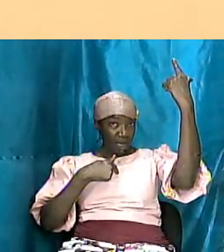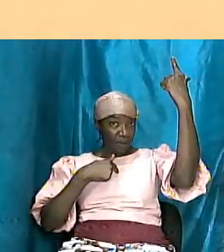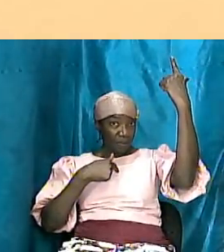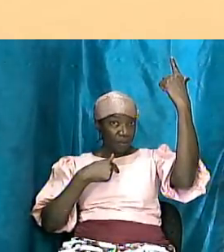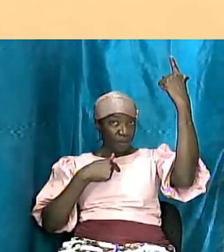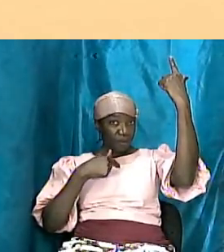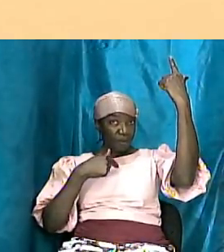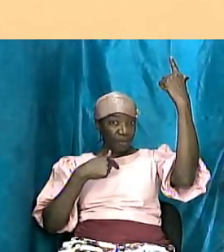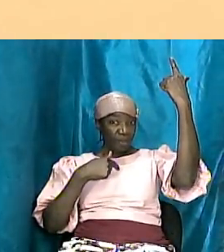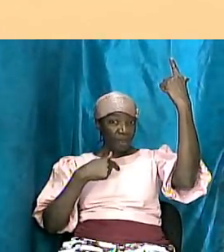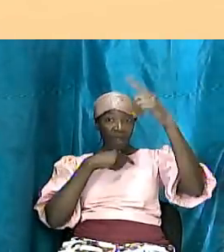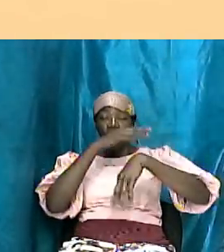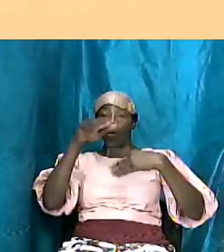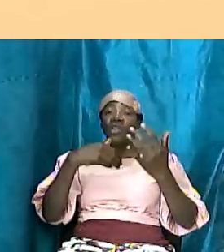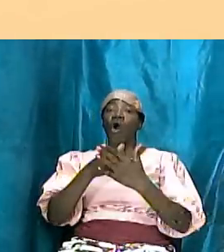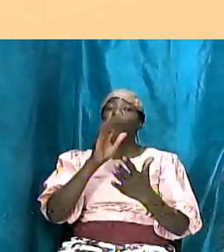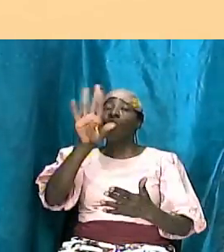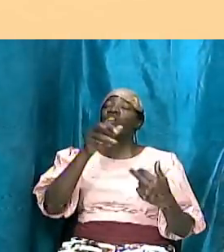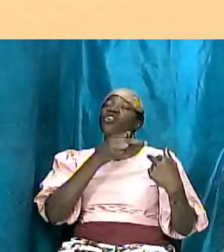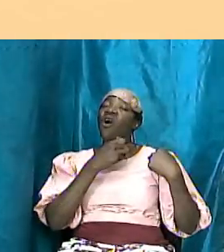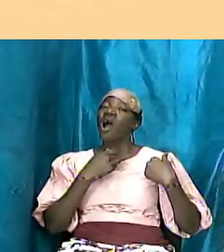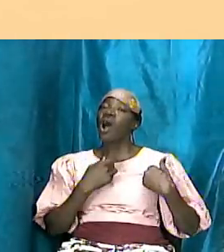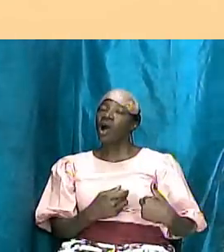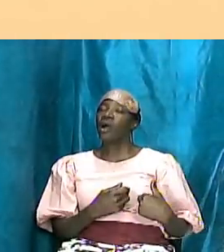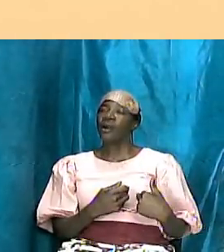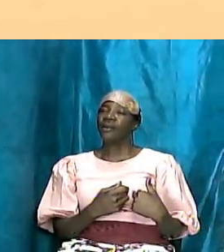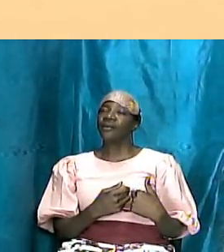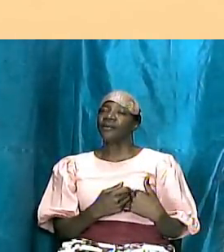of your hearts. Now,